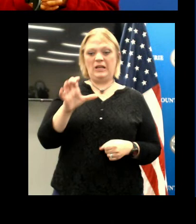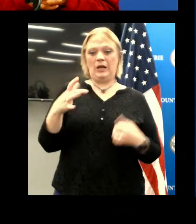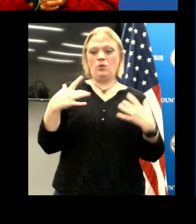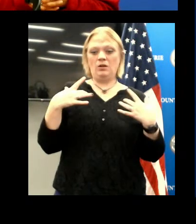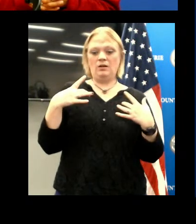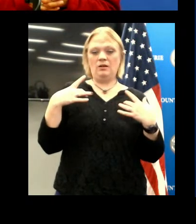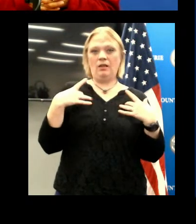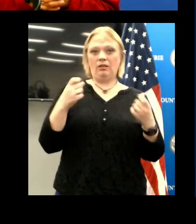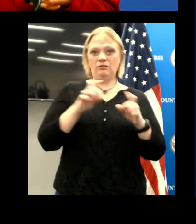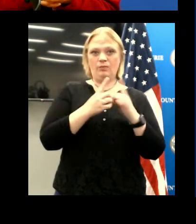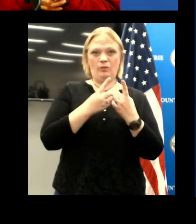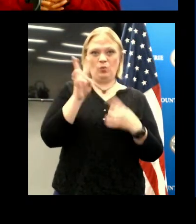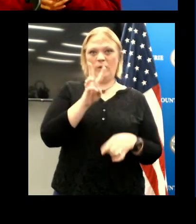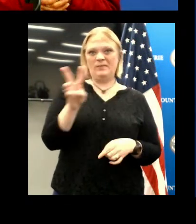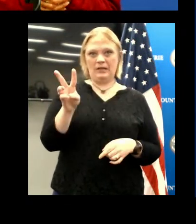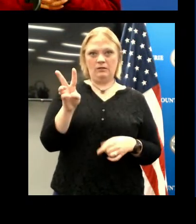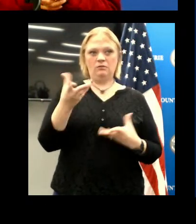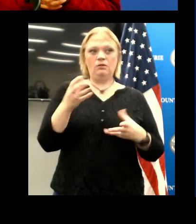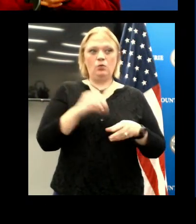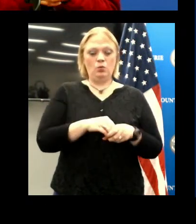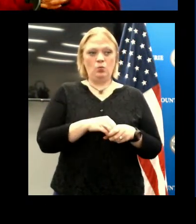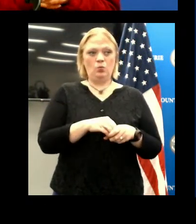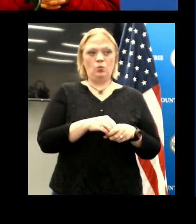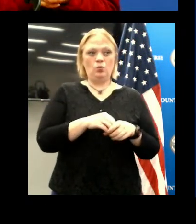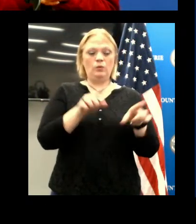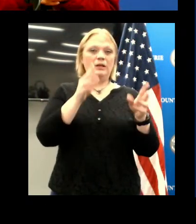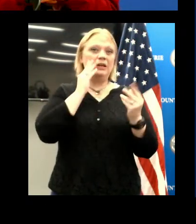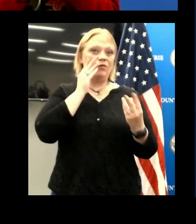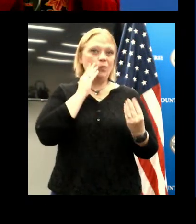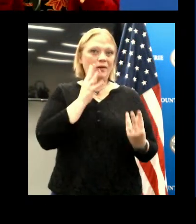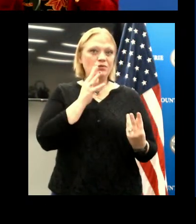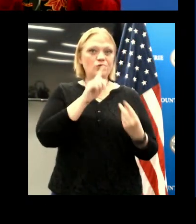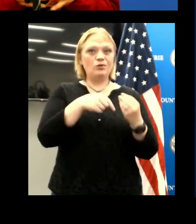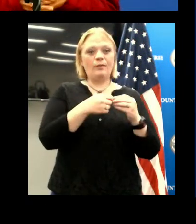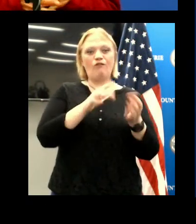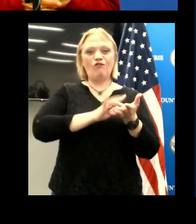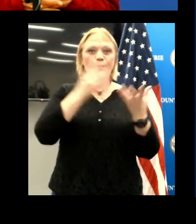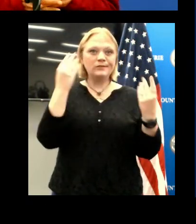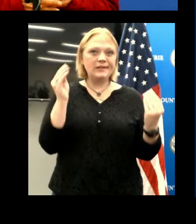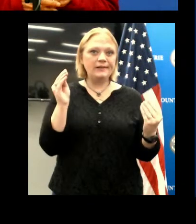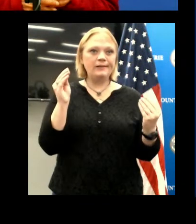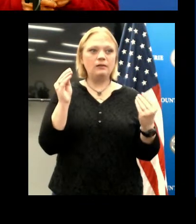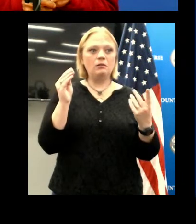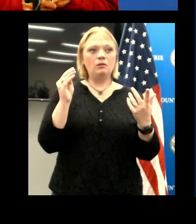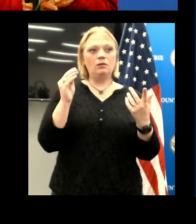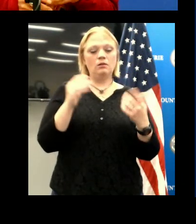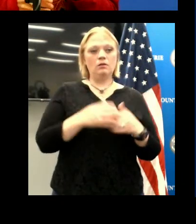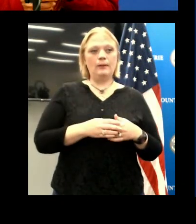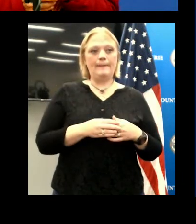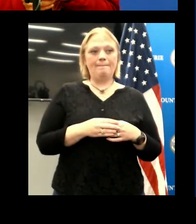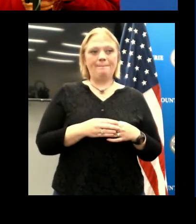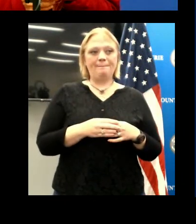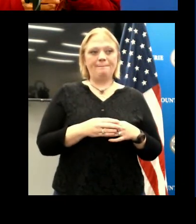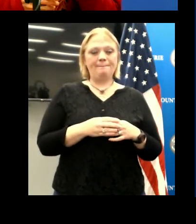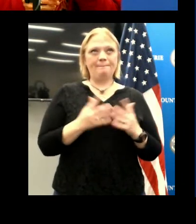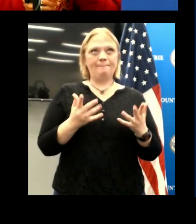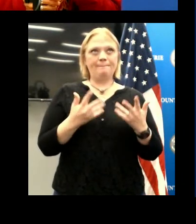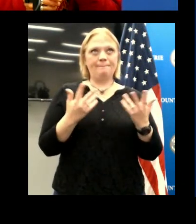Department website, and that includes also information about pharmacies. I know that the